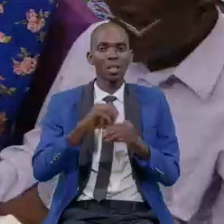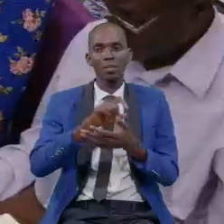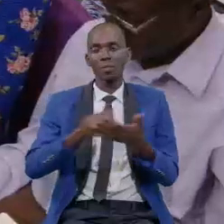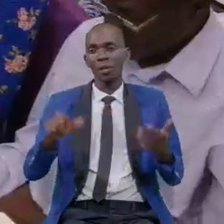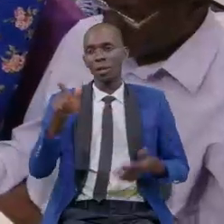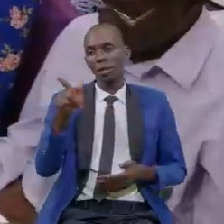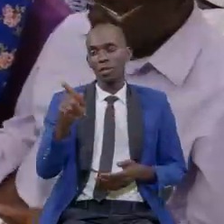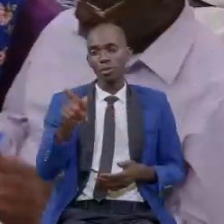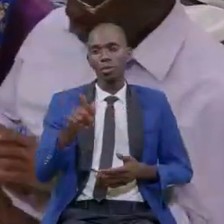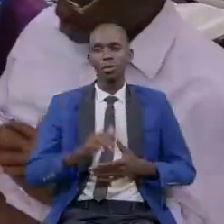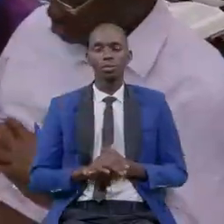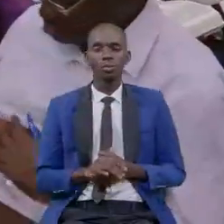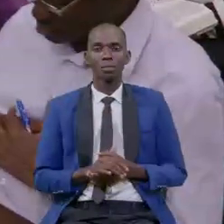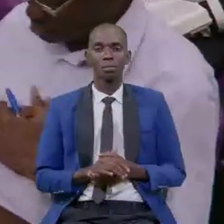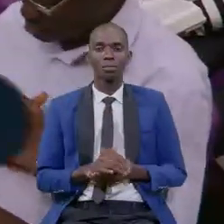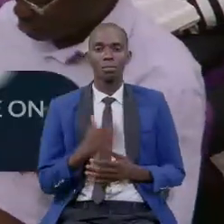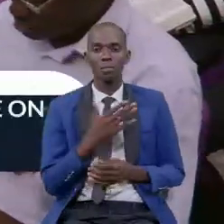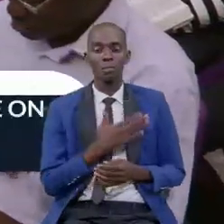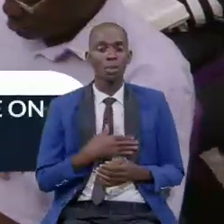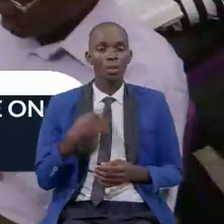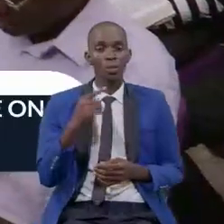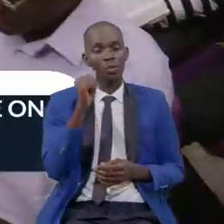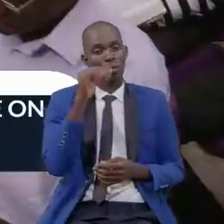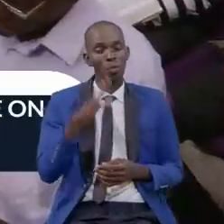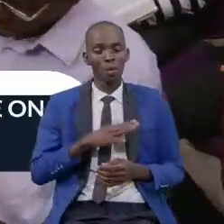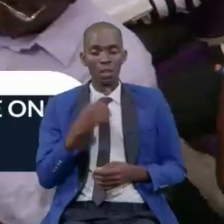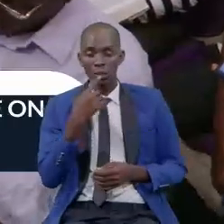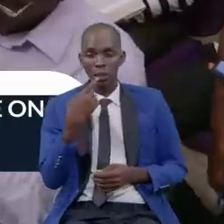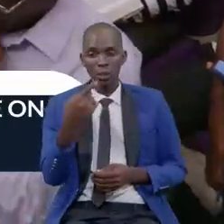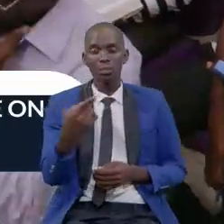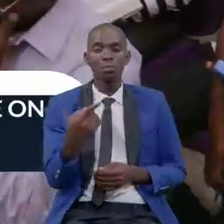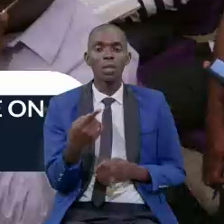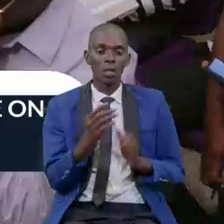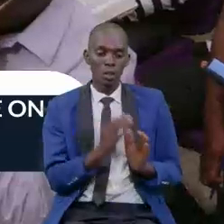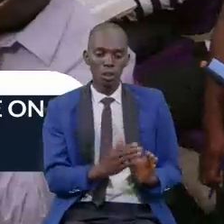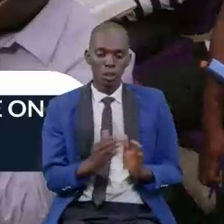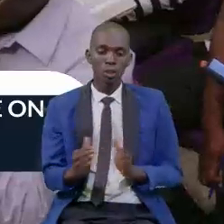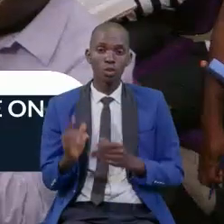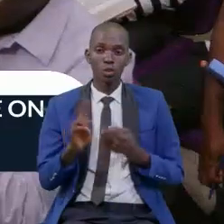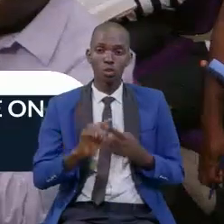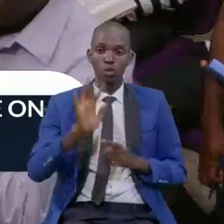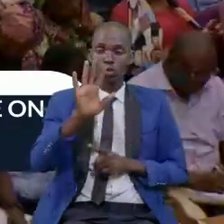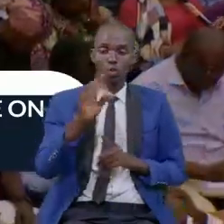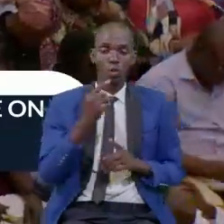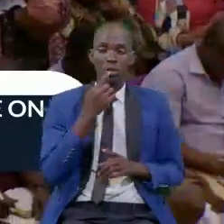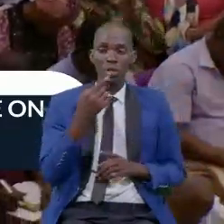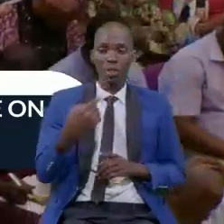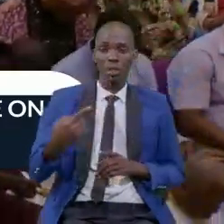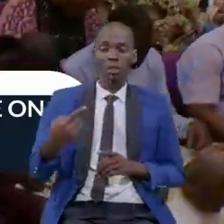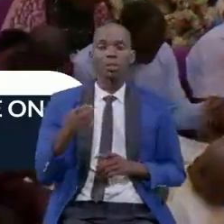verse 21, and she said, according unto your word, so